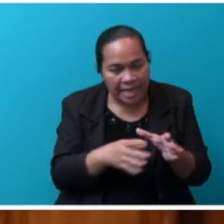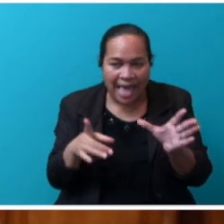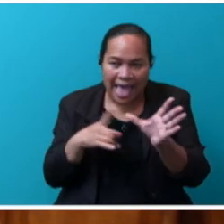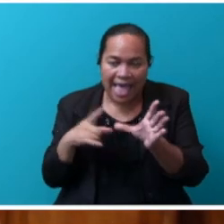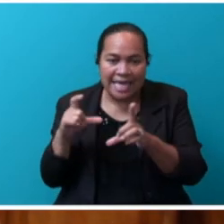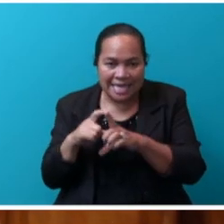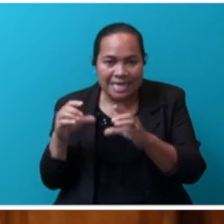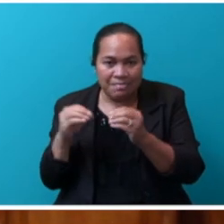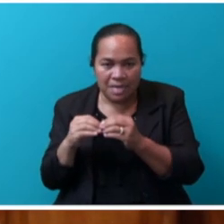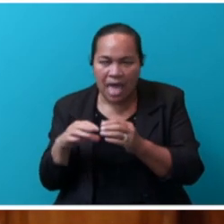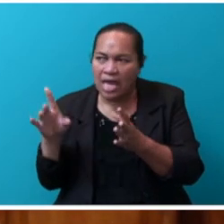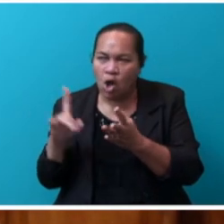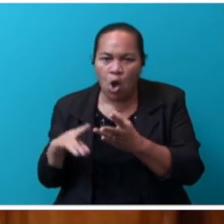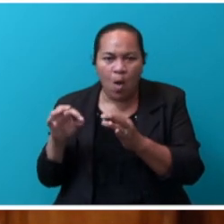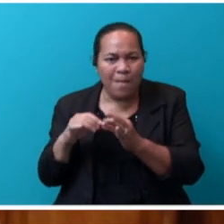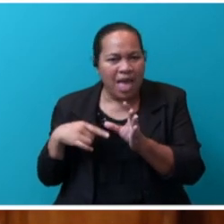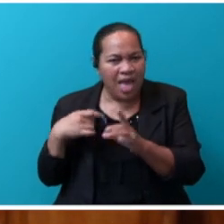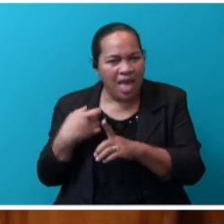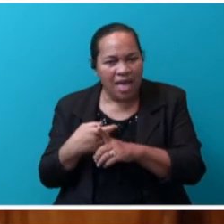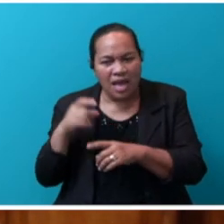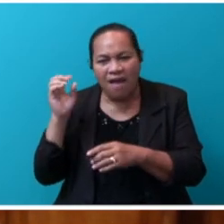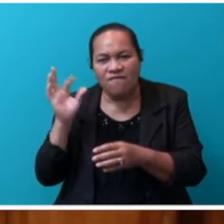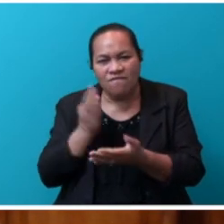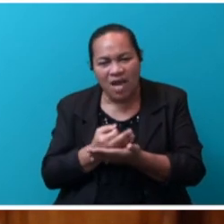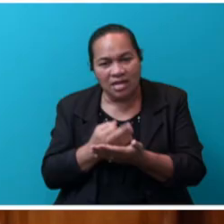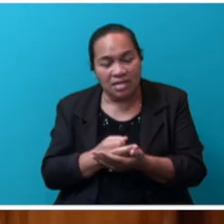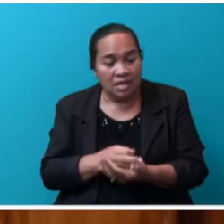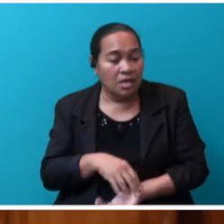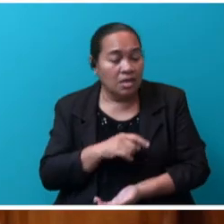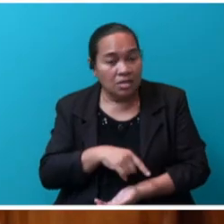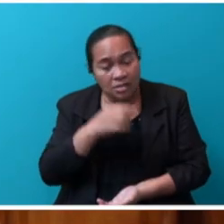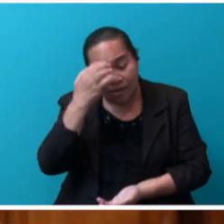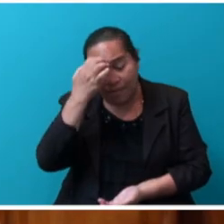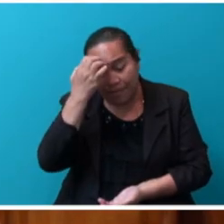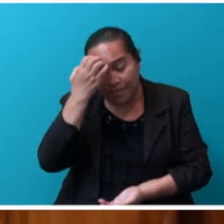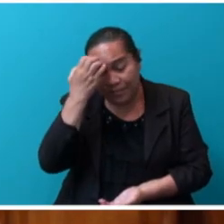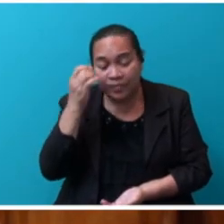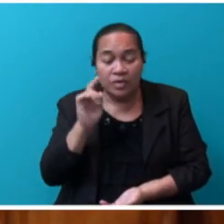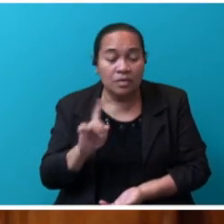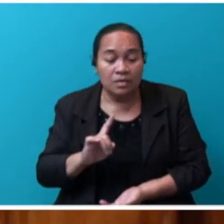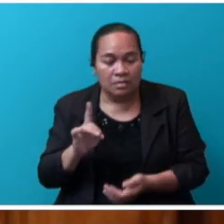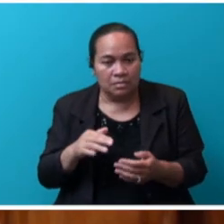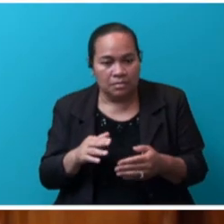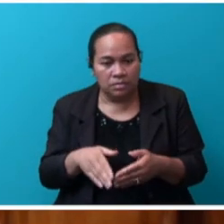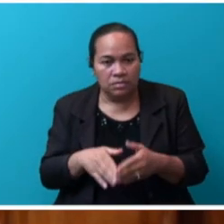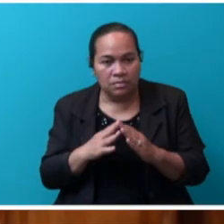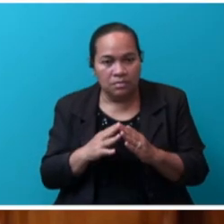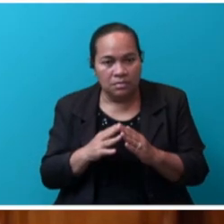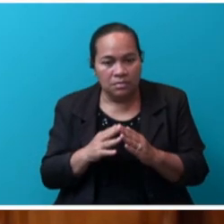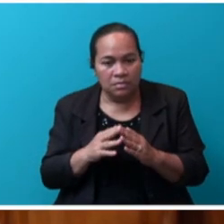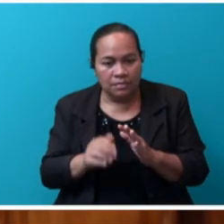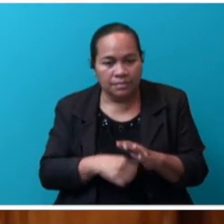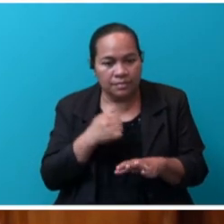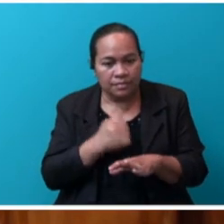fund. Mr. Speaker, sir, the phase 1 of the project includes the establishment and formulation of the